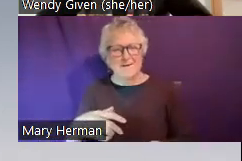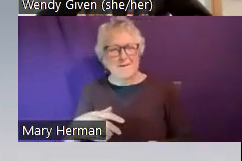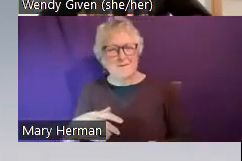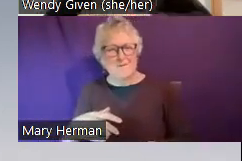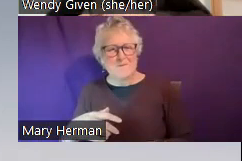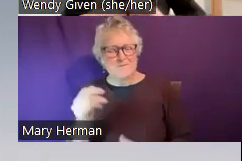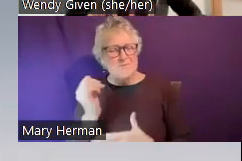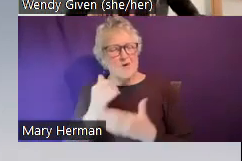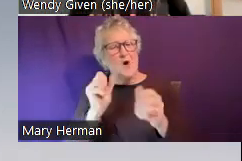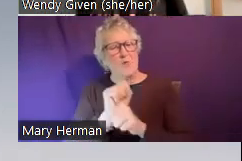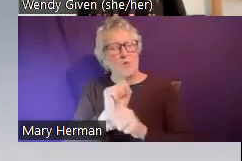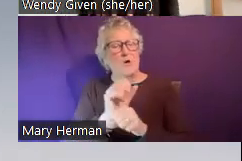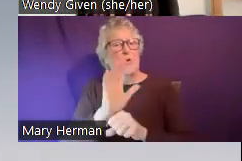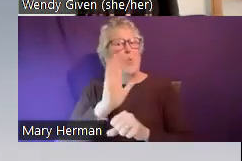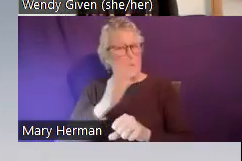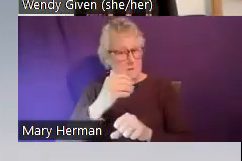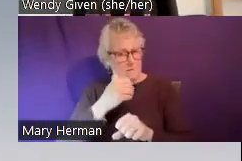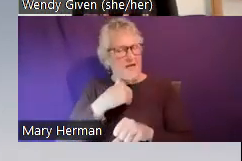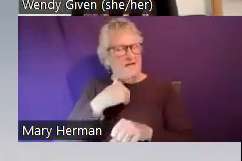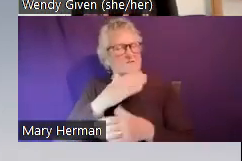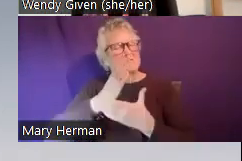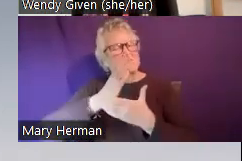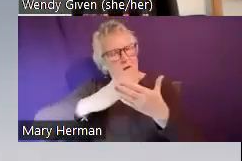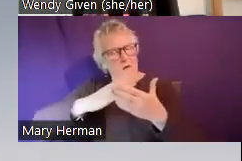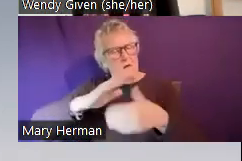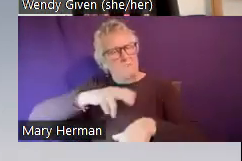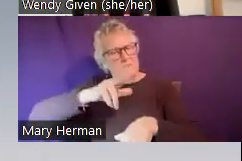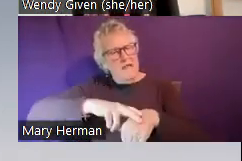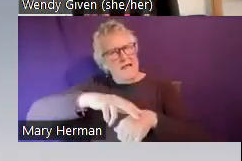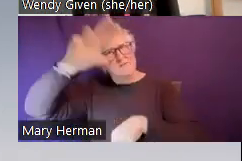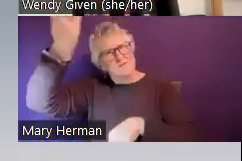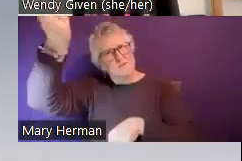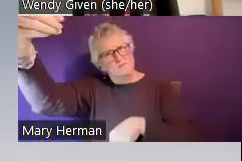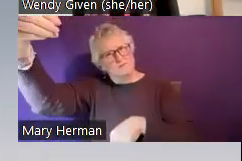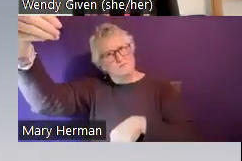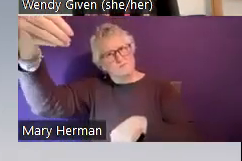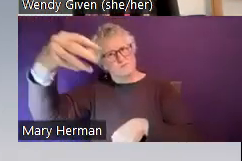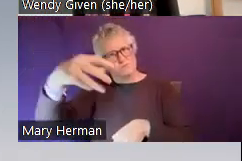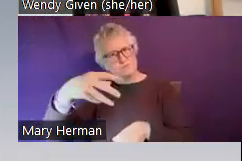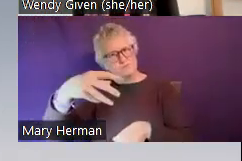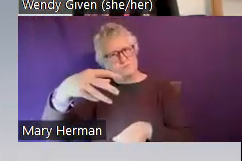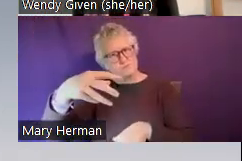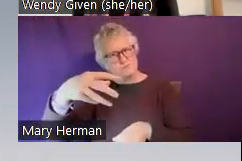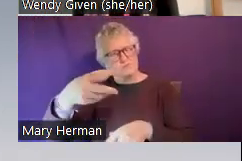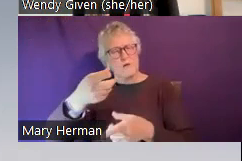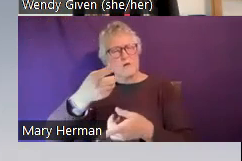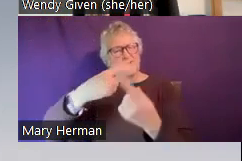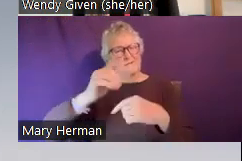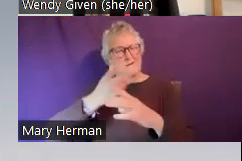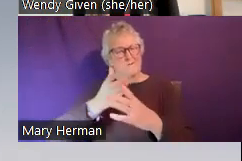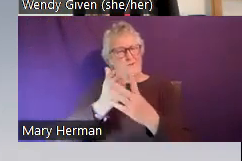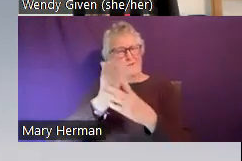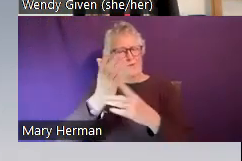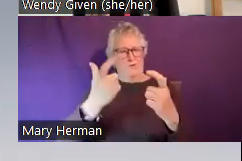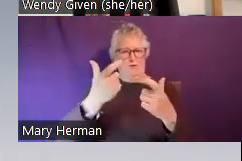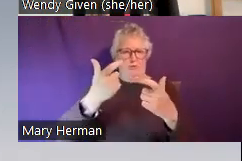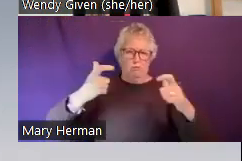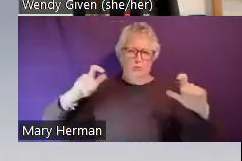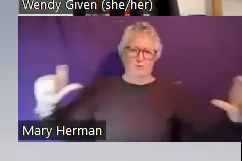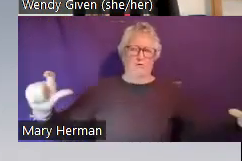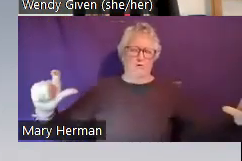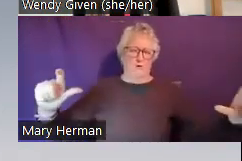have some natural light on it coming from this large piece of glass back here that is